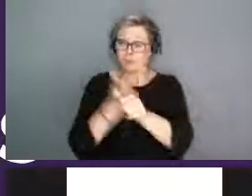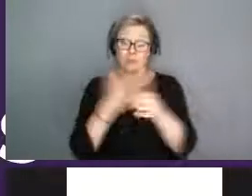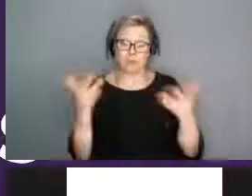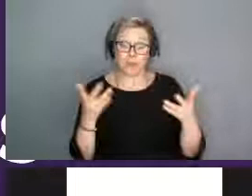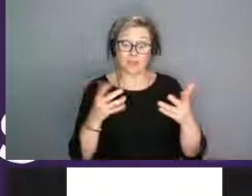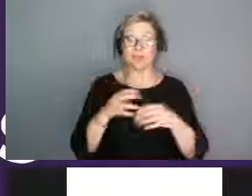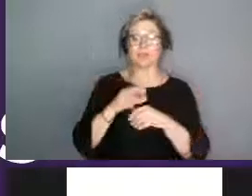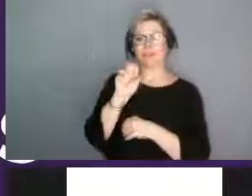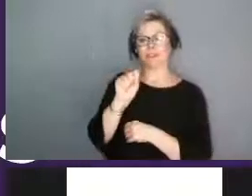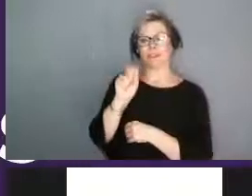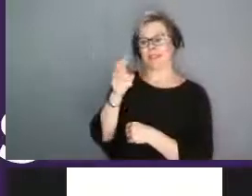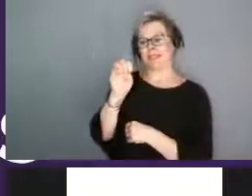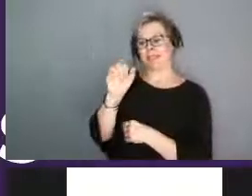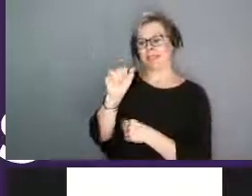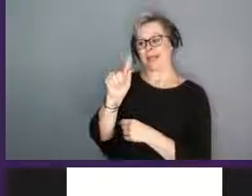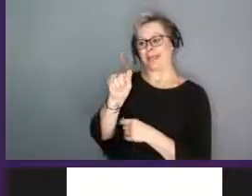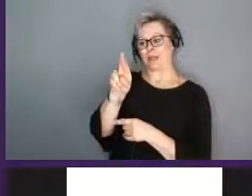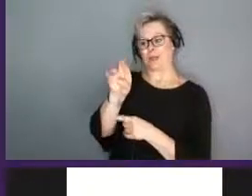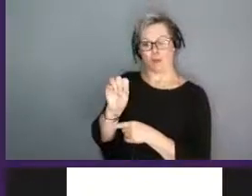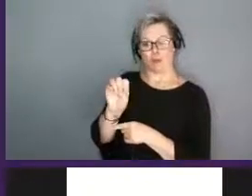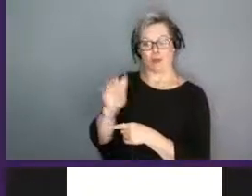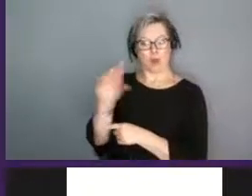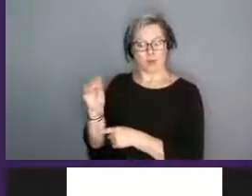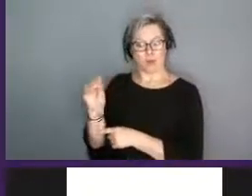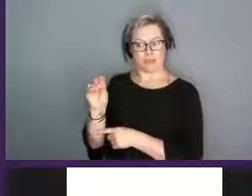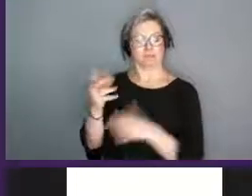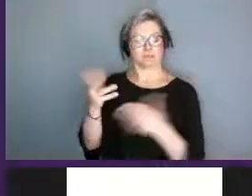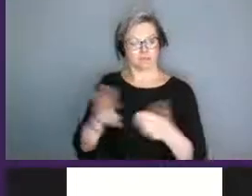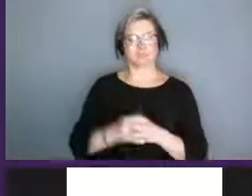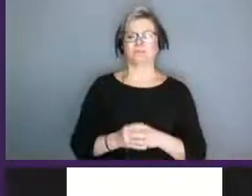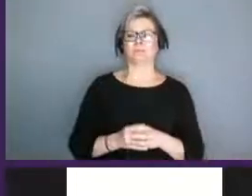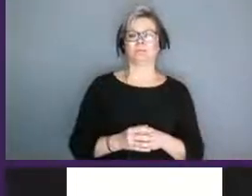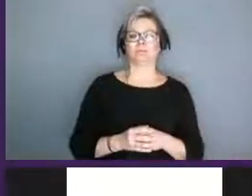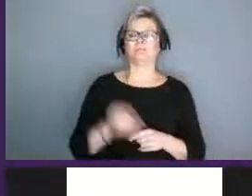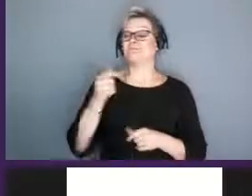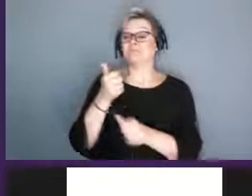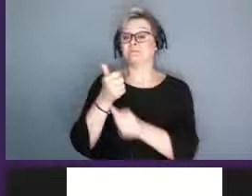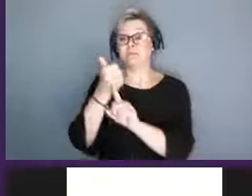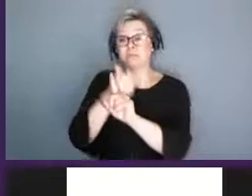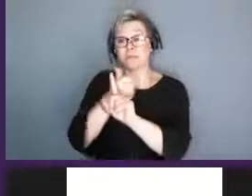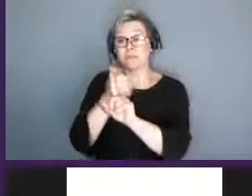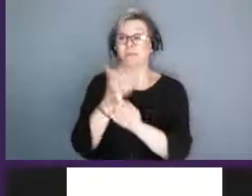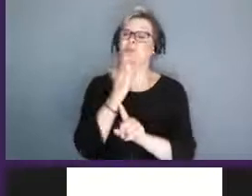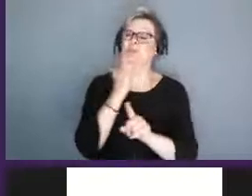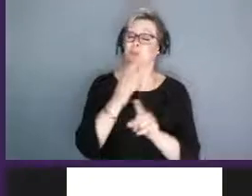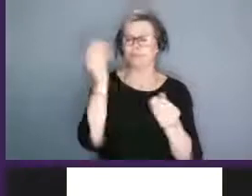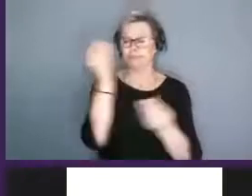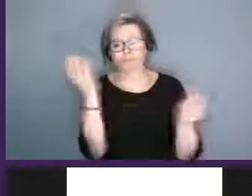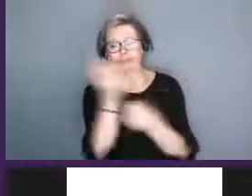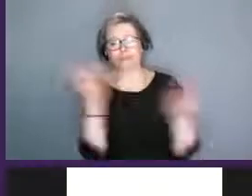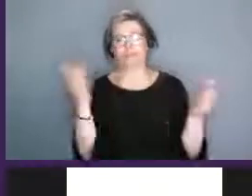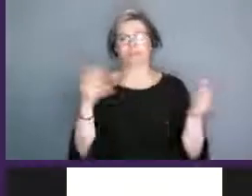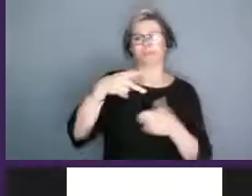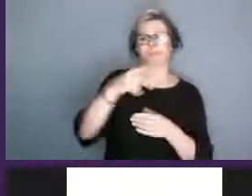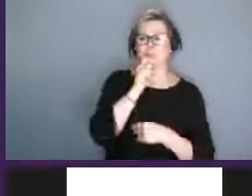Sheeter Company, and they will be providing more information and education around the podcast and